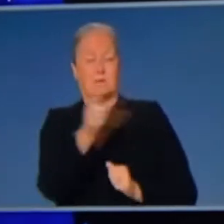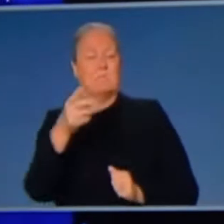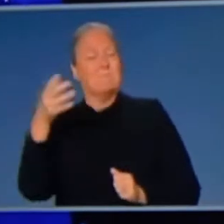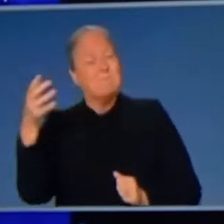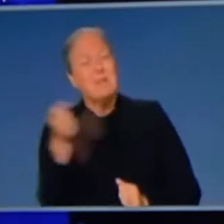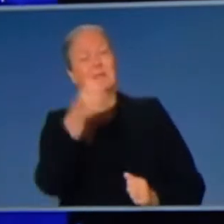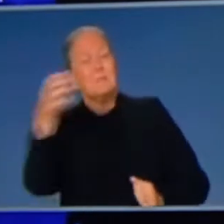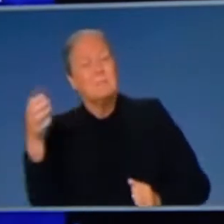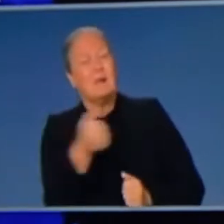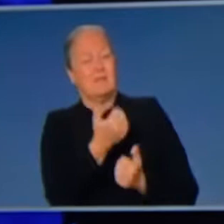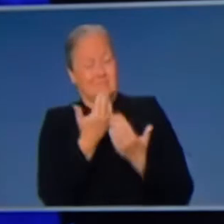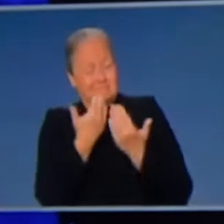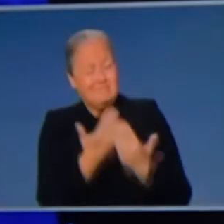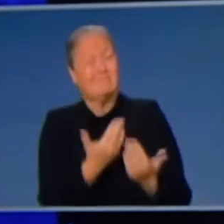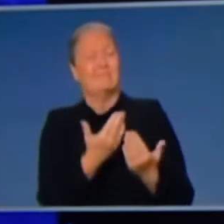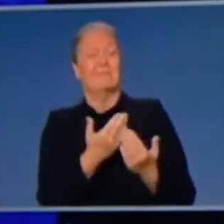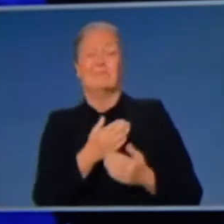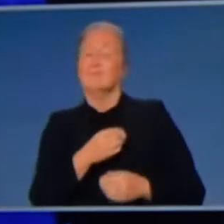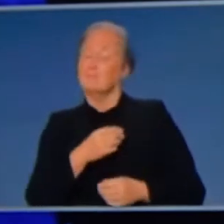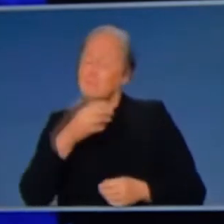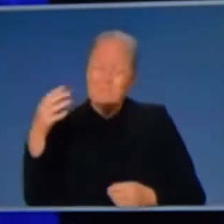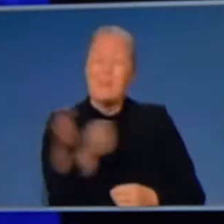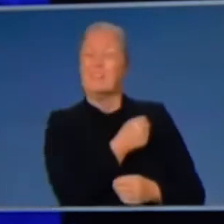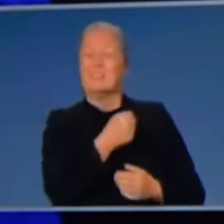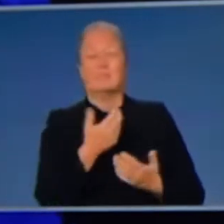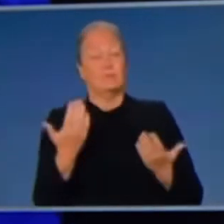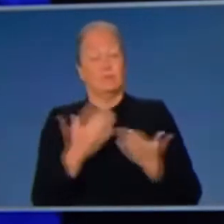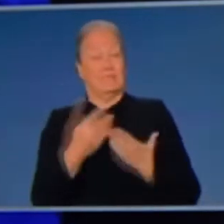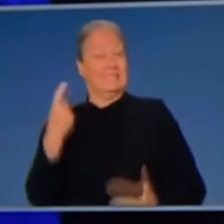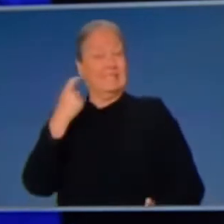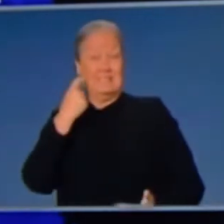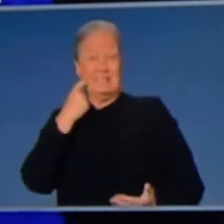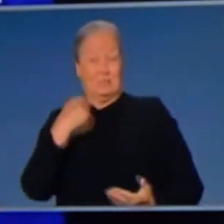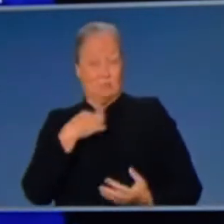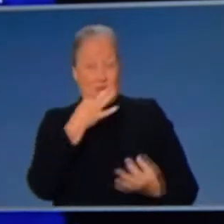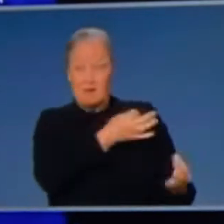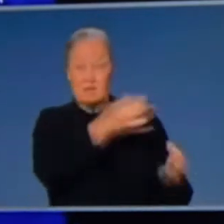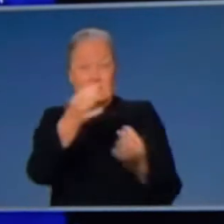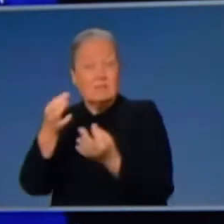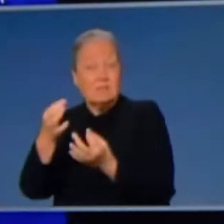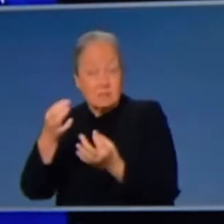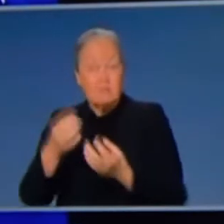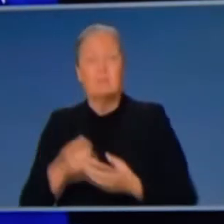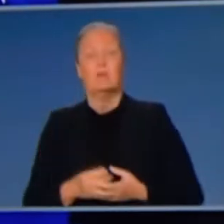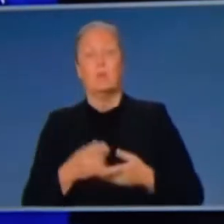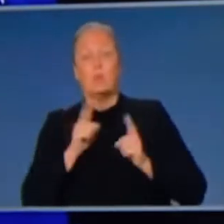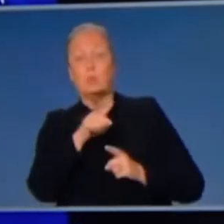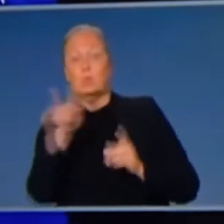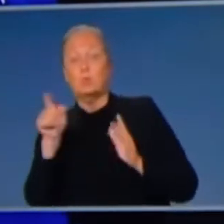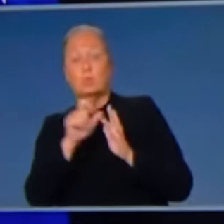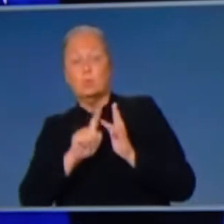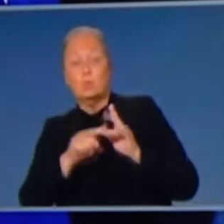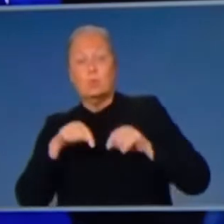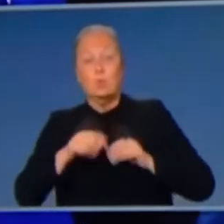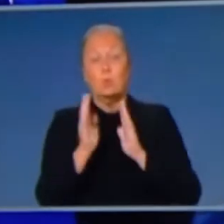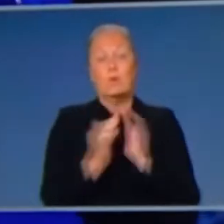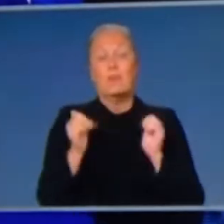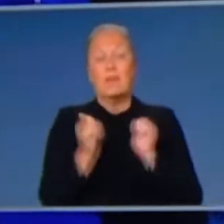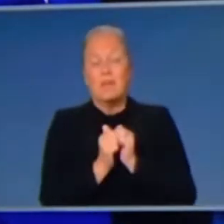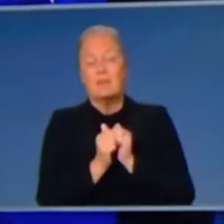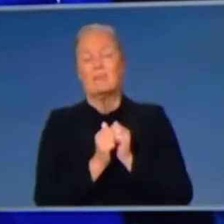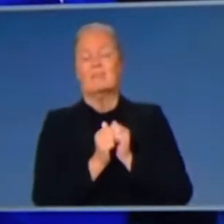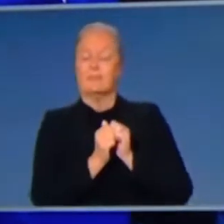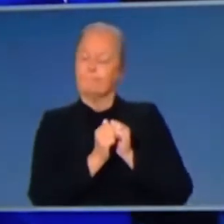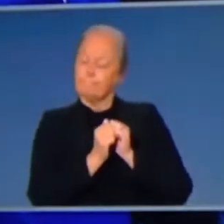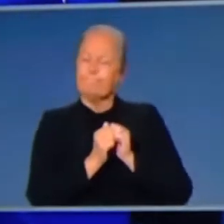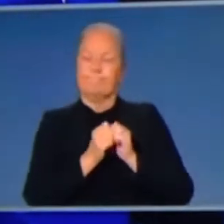these very helpful and straightforward requests that we make of you in terms of your movements this weekend.